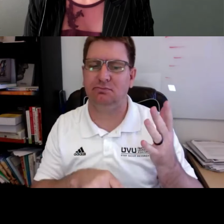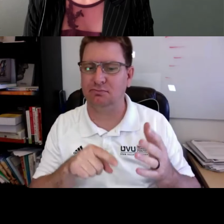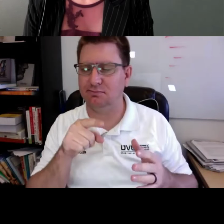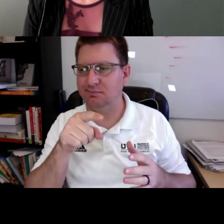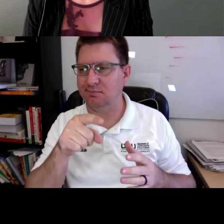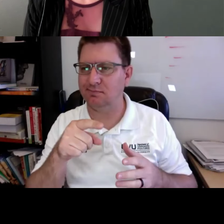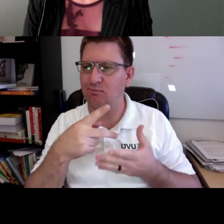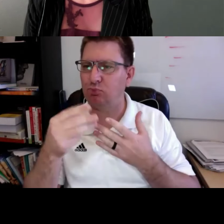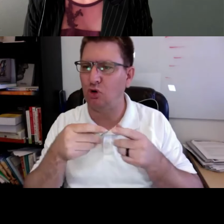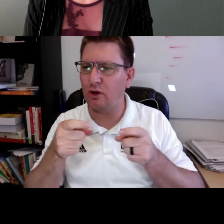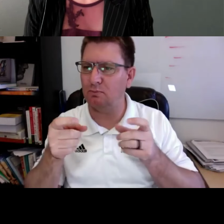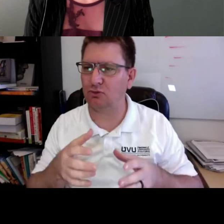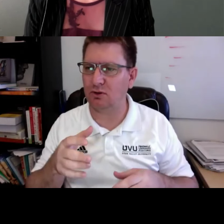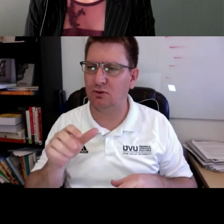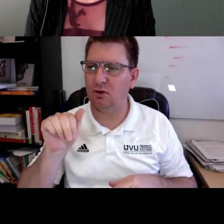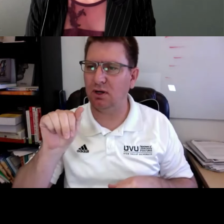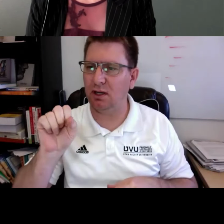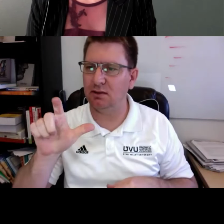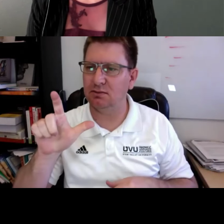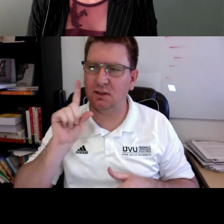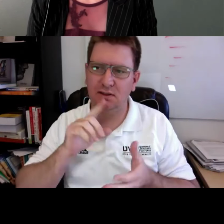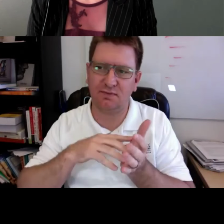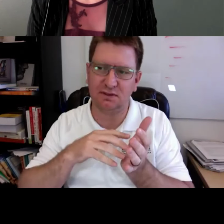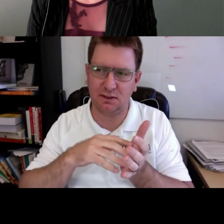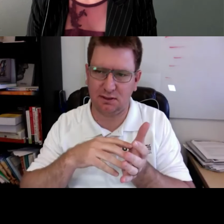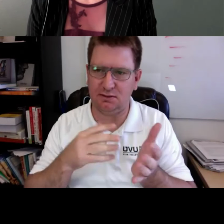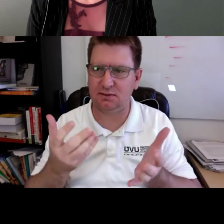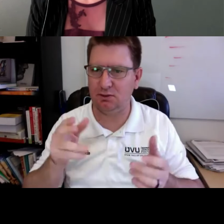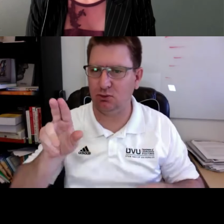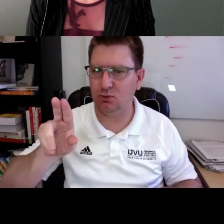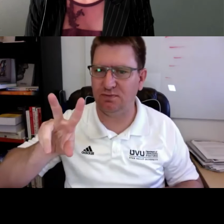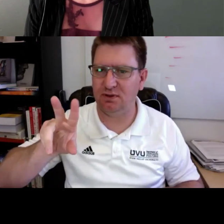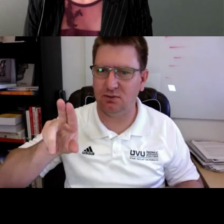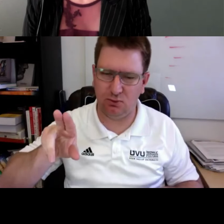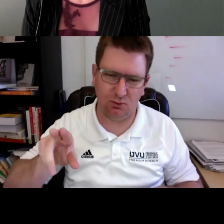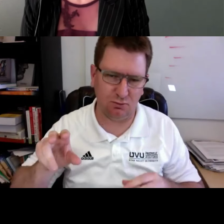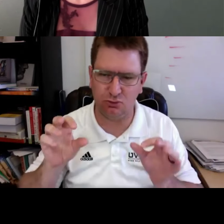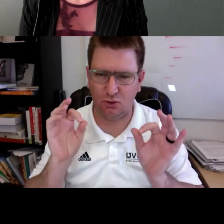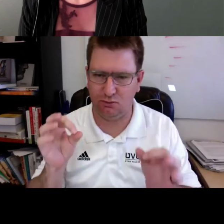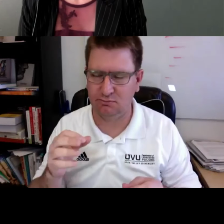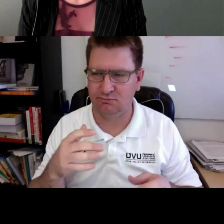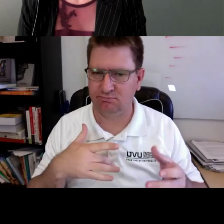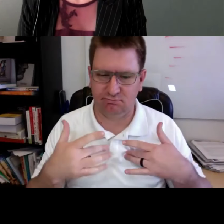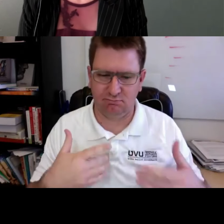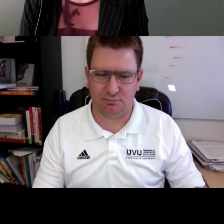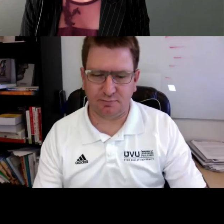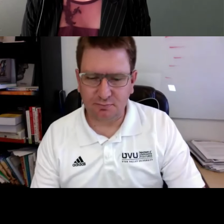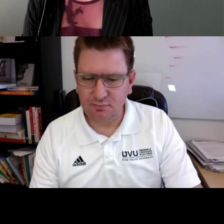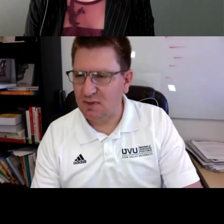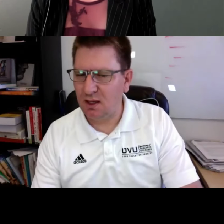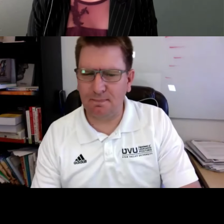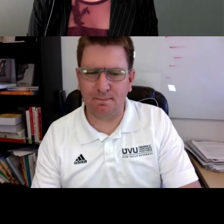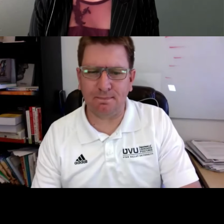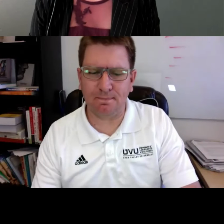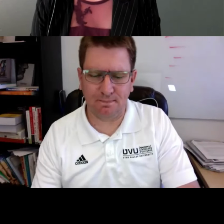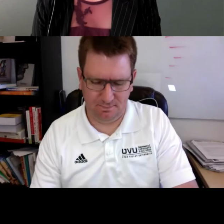sign. And we have various program directors, ASL Deaf Studies here, UVU. So we're